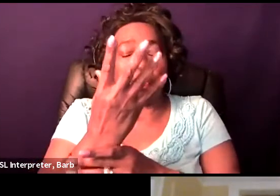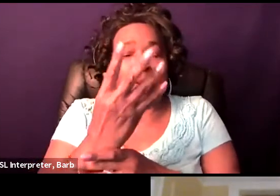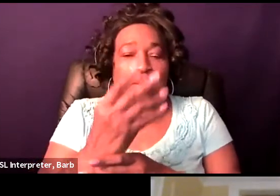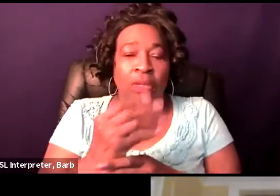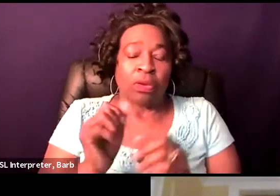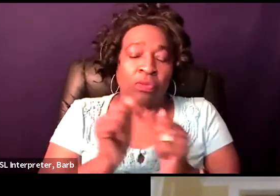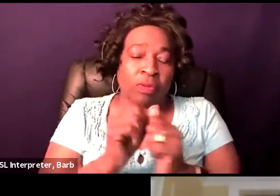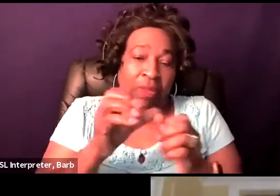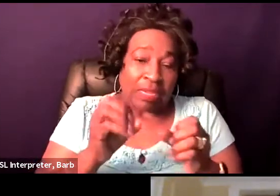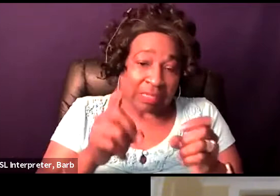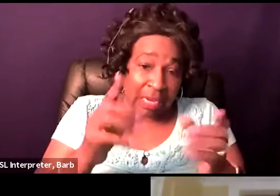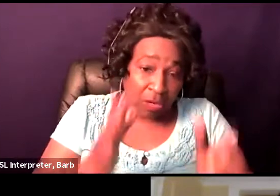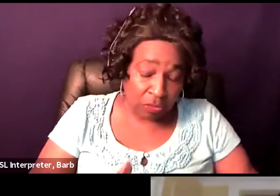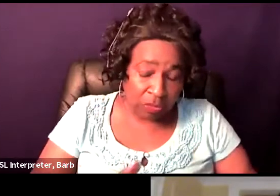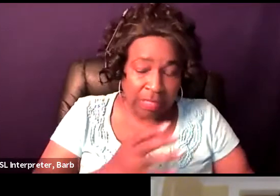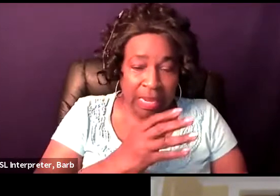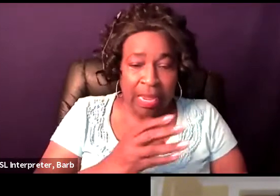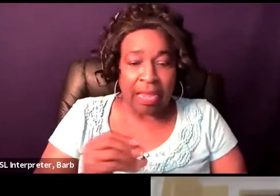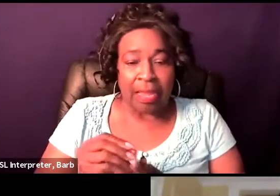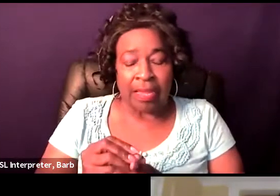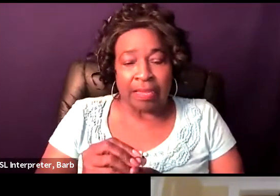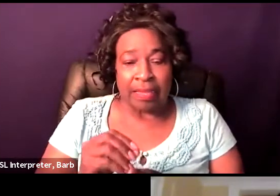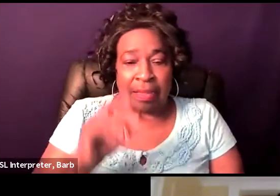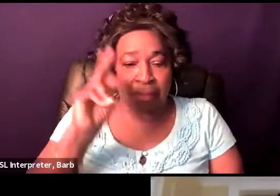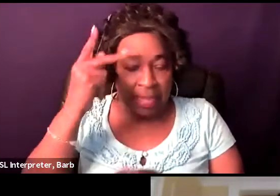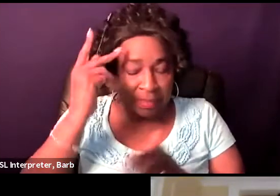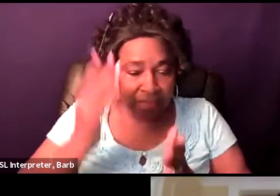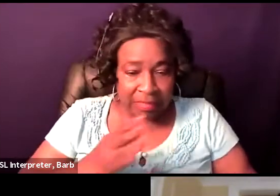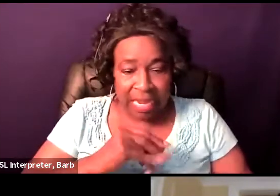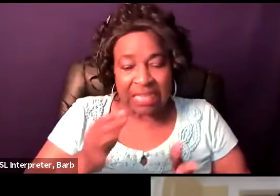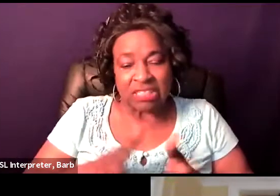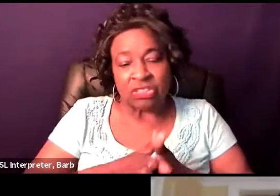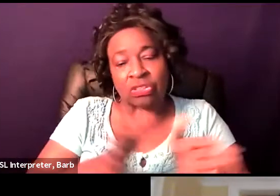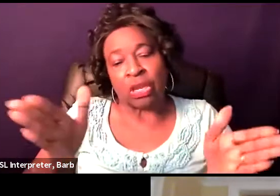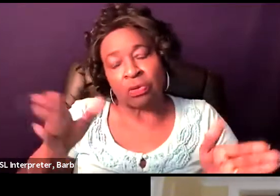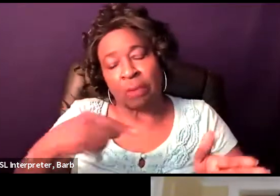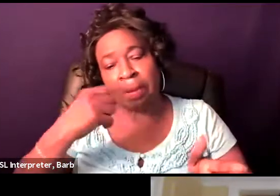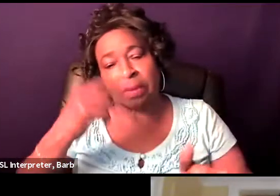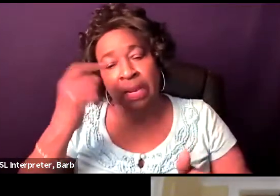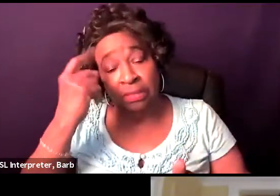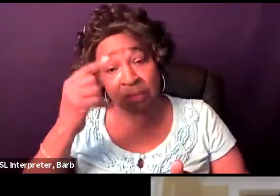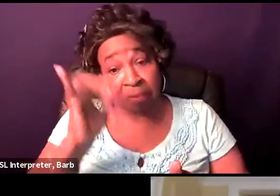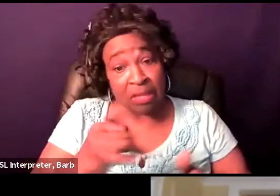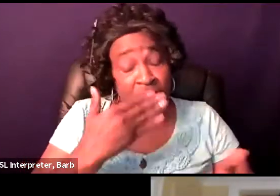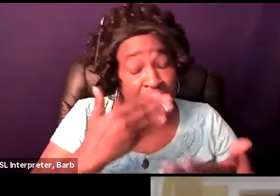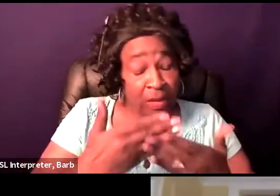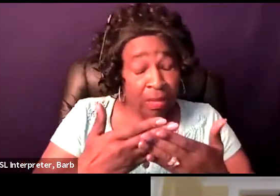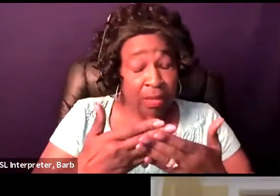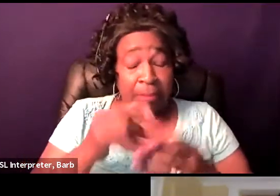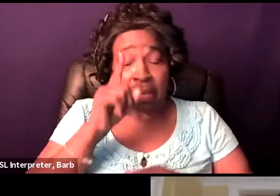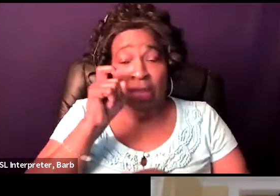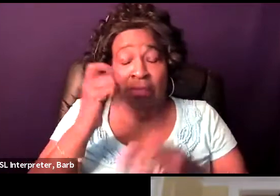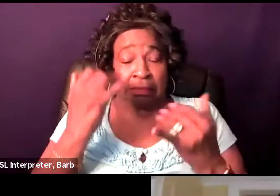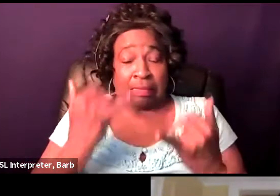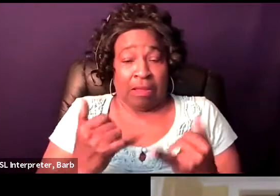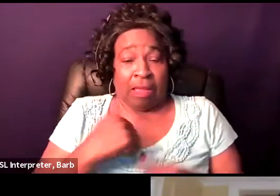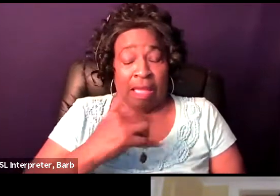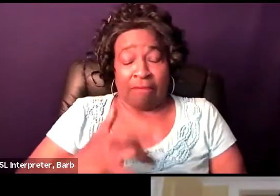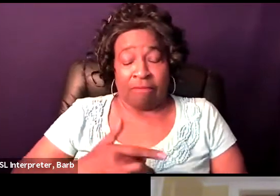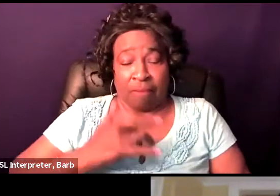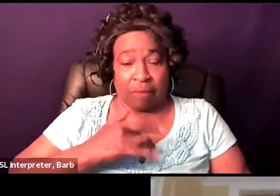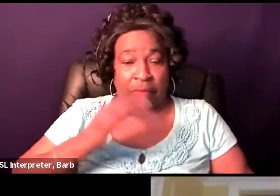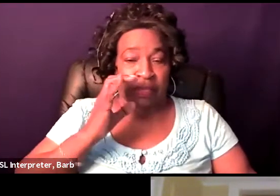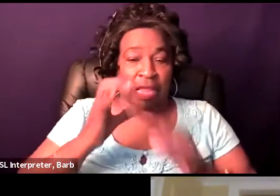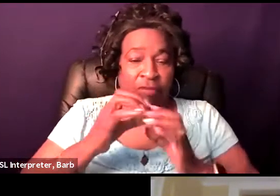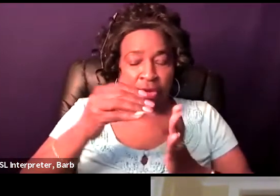among practitioners, but I find just in terms of general public understanding, which is good because now I feel the conversation